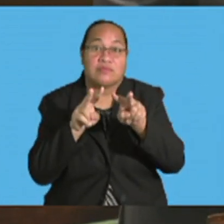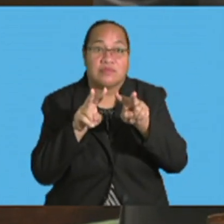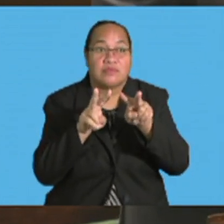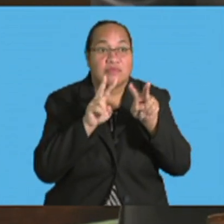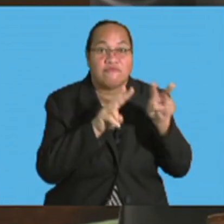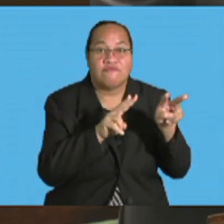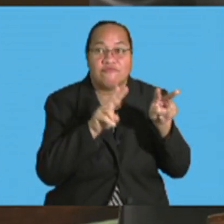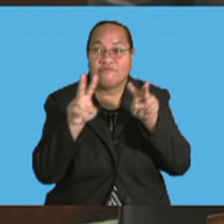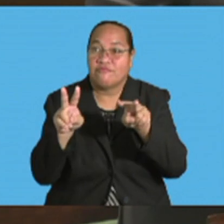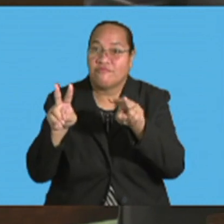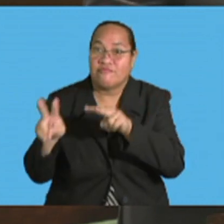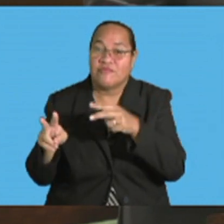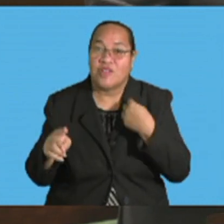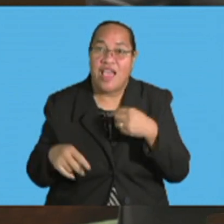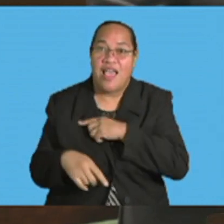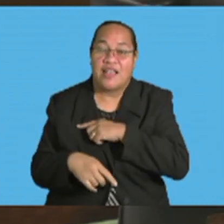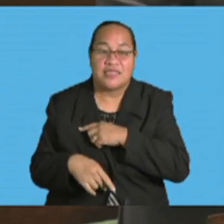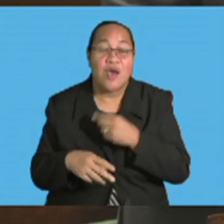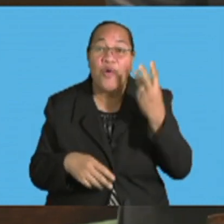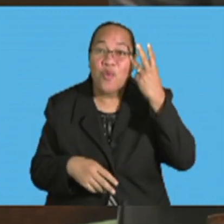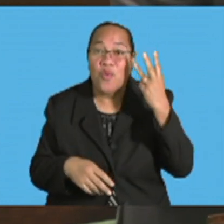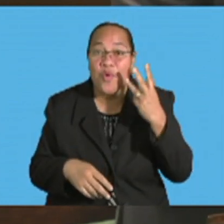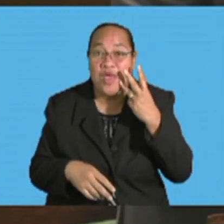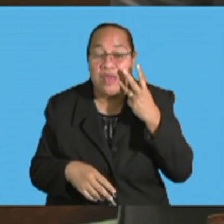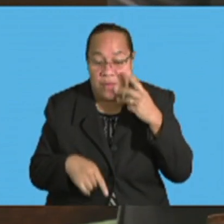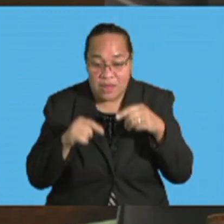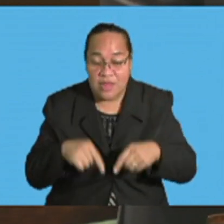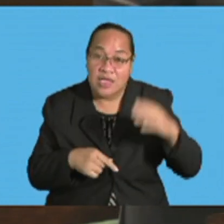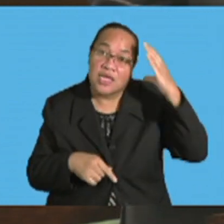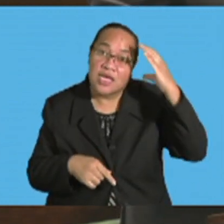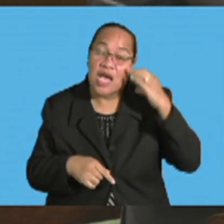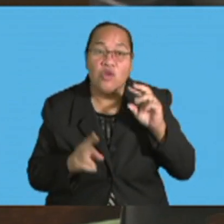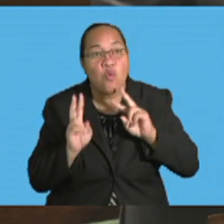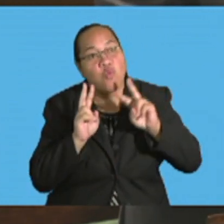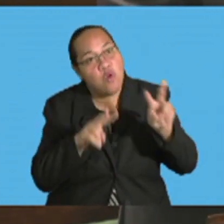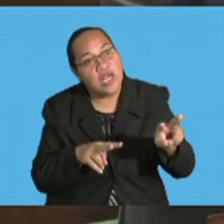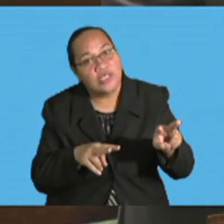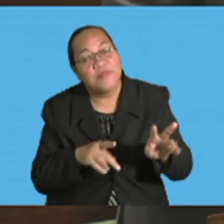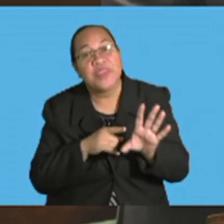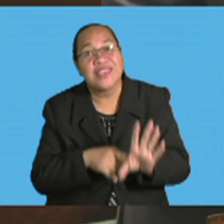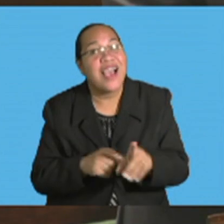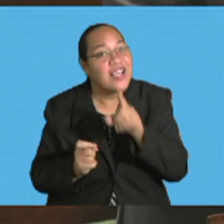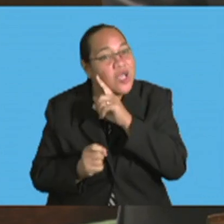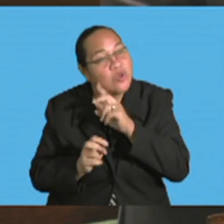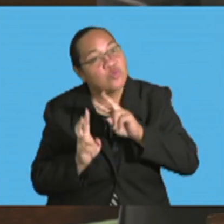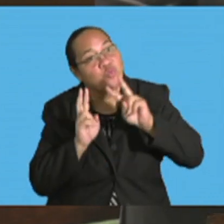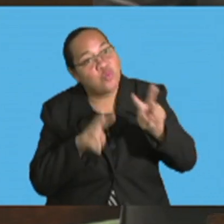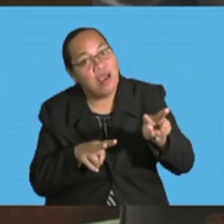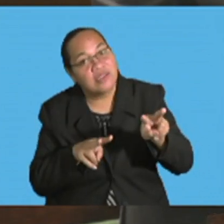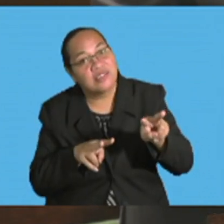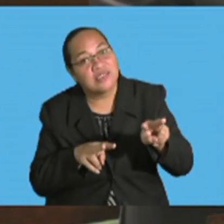every one of us. The women of this country are watching. The young girls of this country are watching.